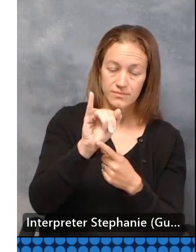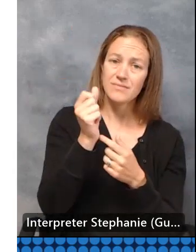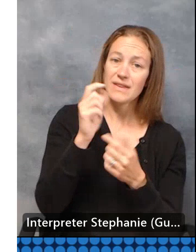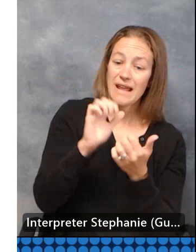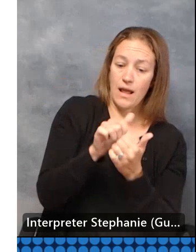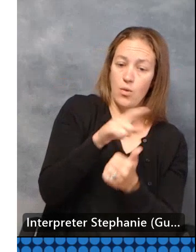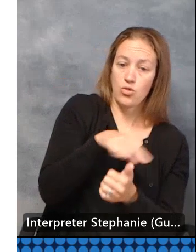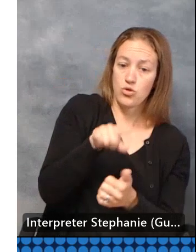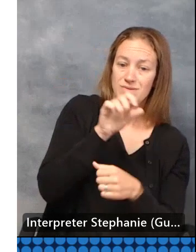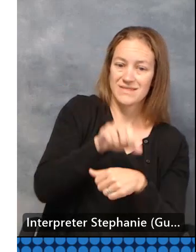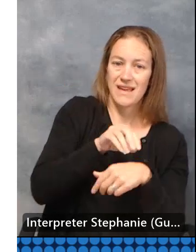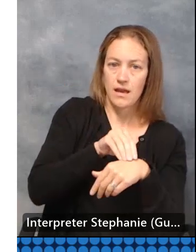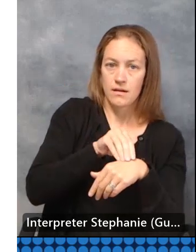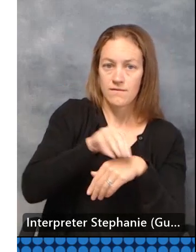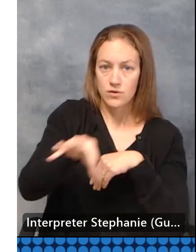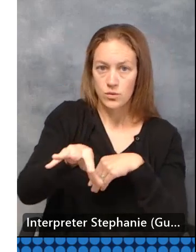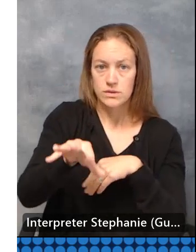ability to learn.